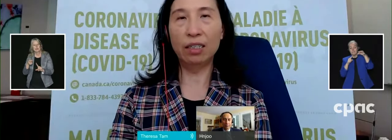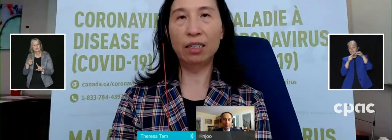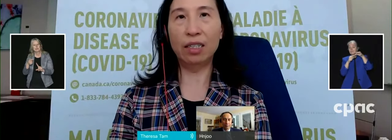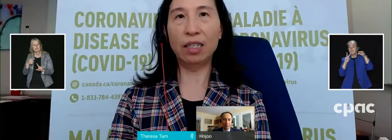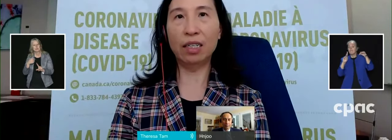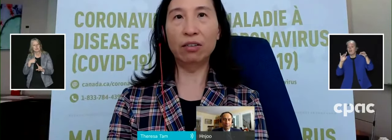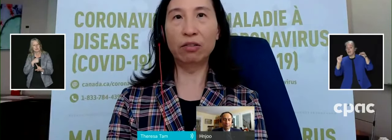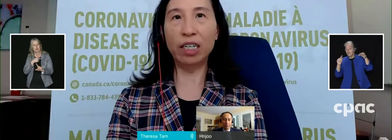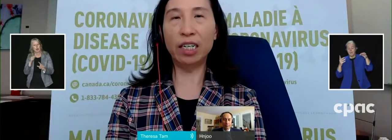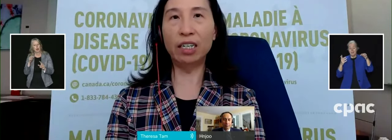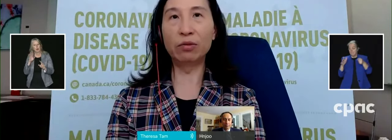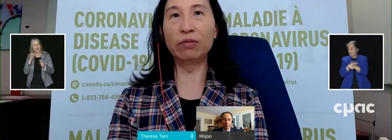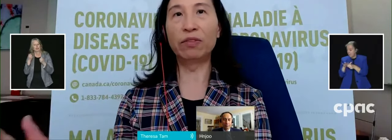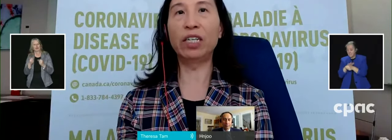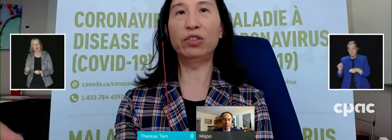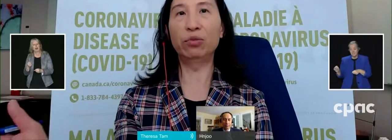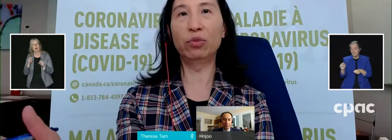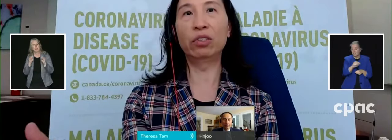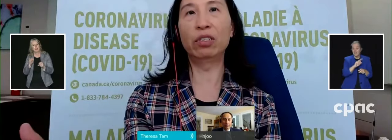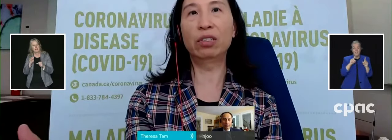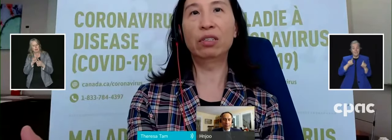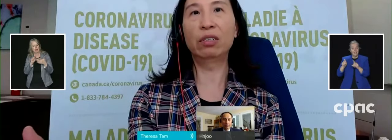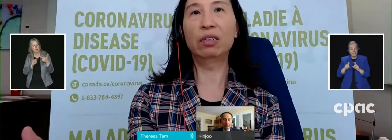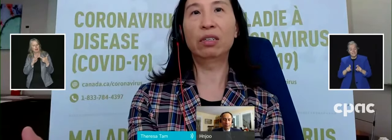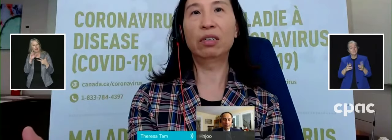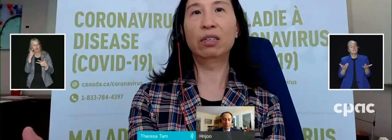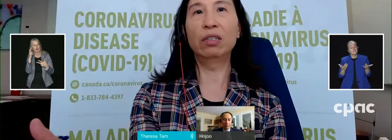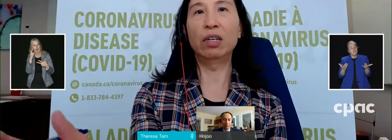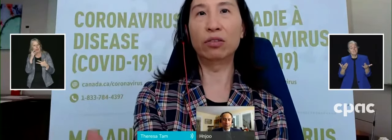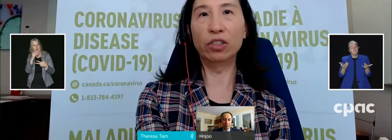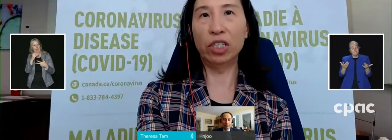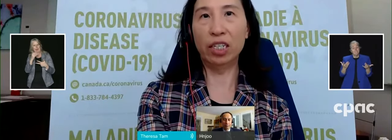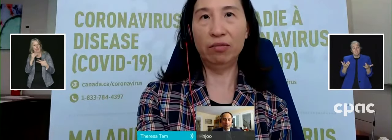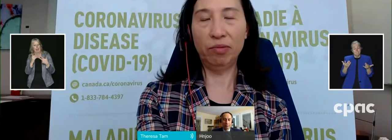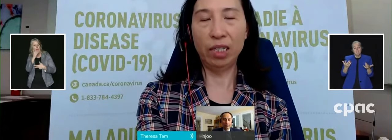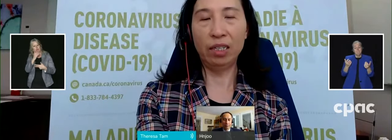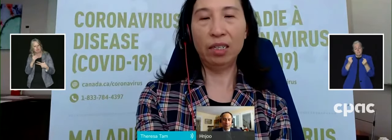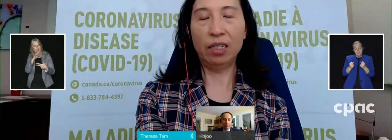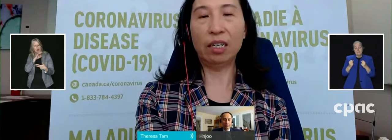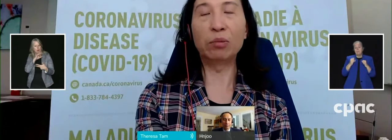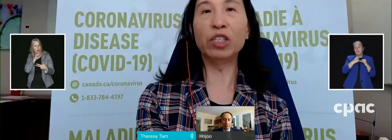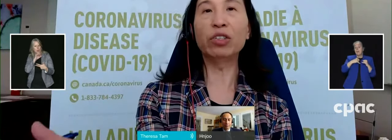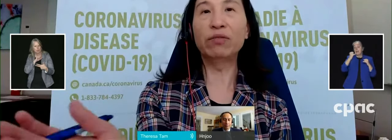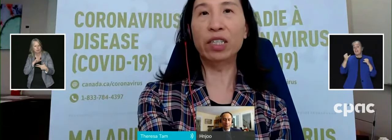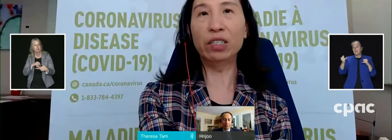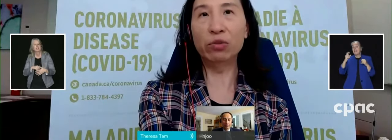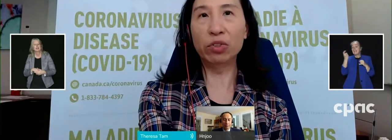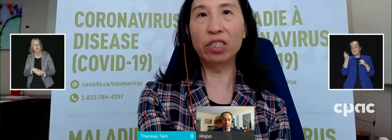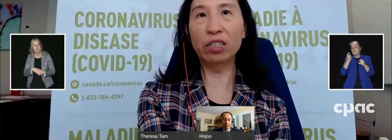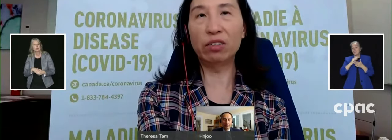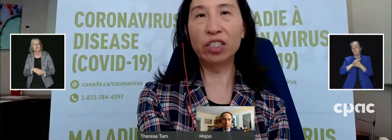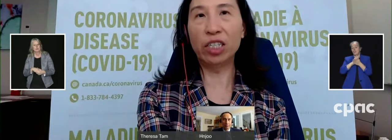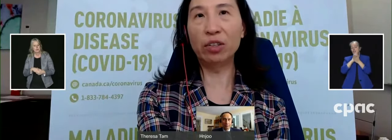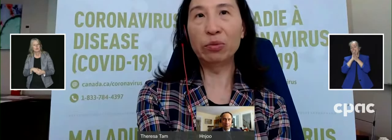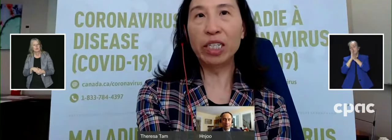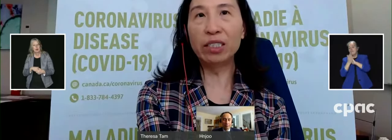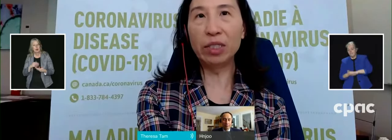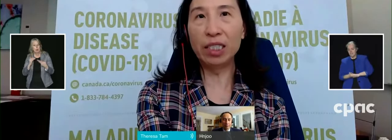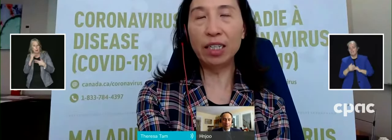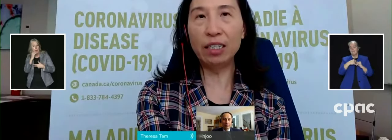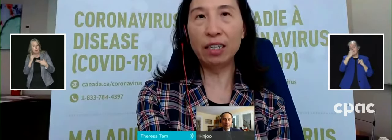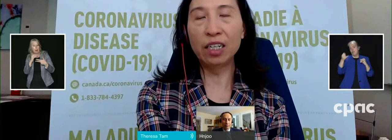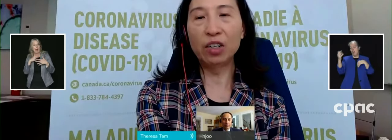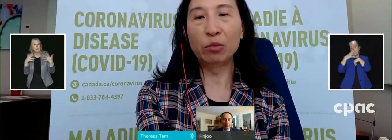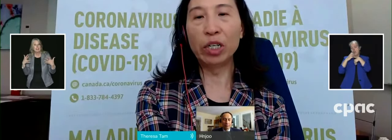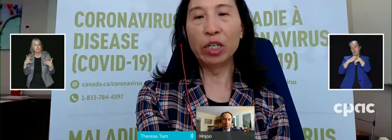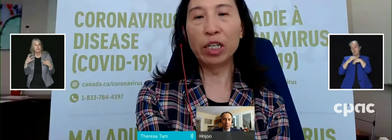possibility that the gray line will veer towards the orange line. How much it veers towards the orange line remains to